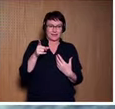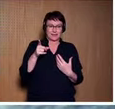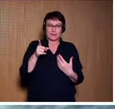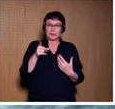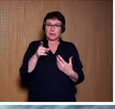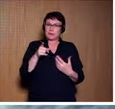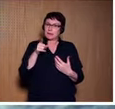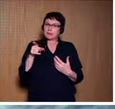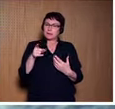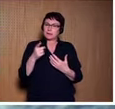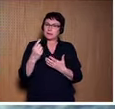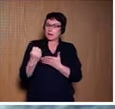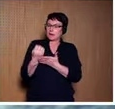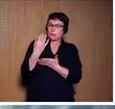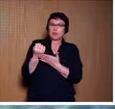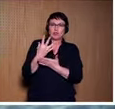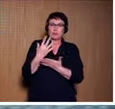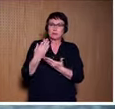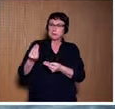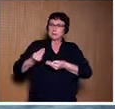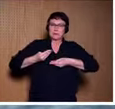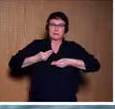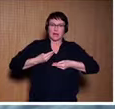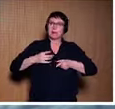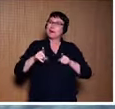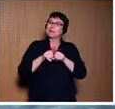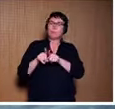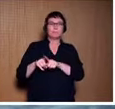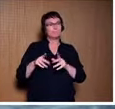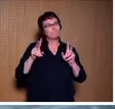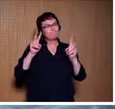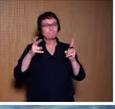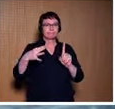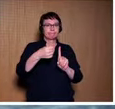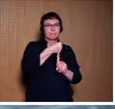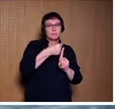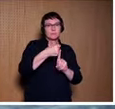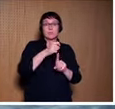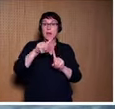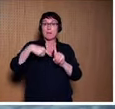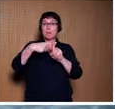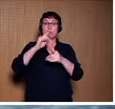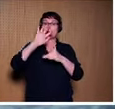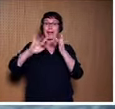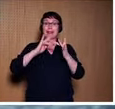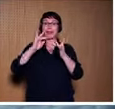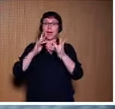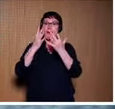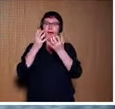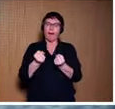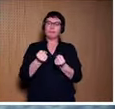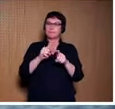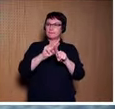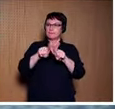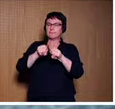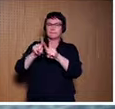under-regulated when it comes to violence, so when it's in, you know, when it's content that is related to sexuality that is linked to violence